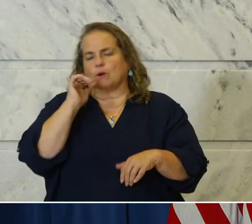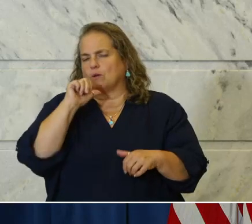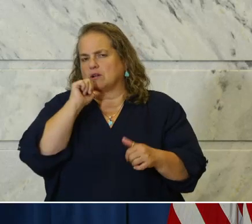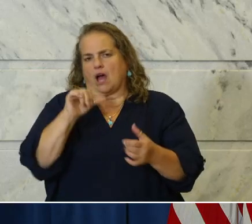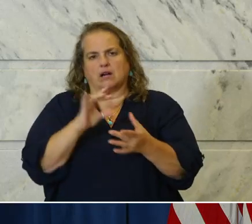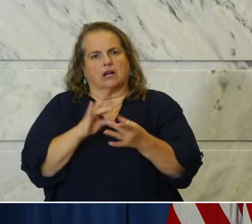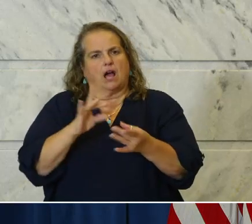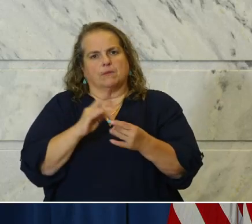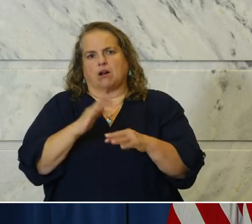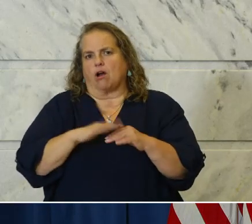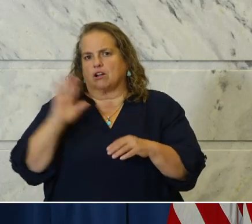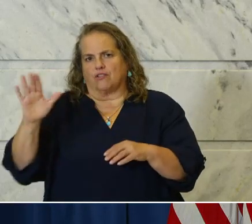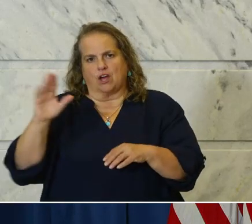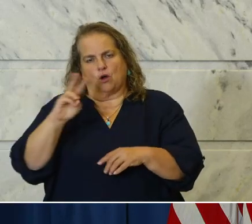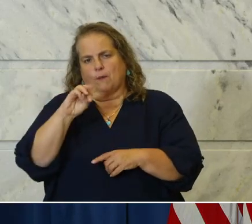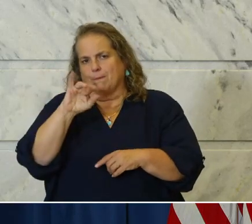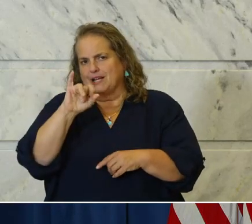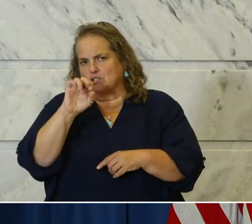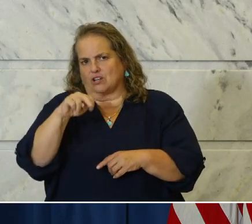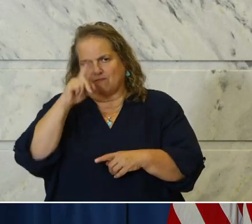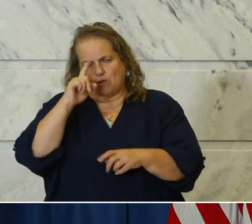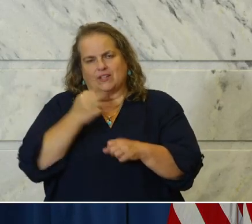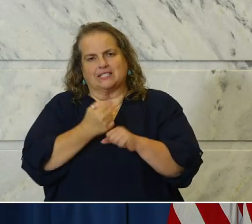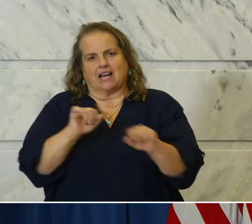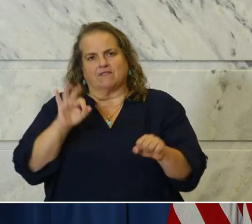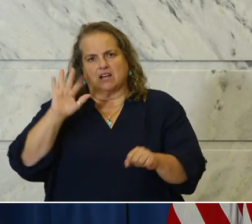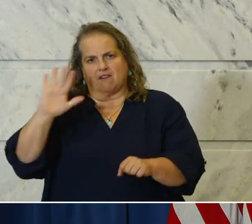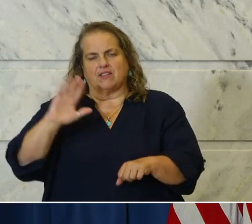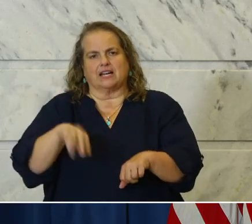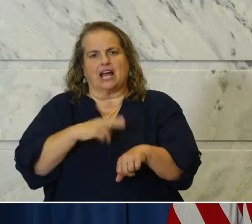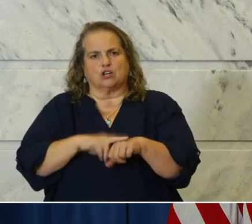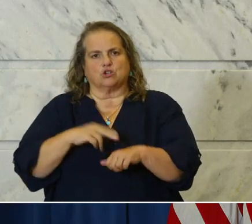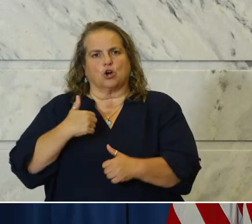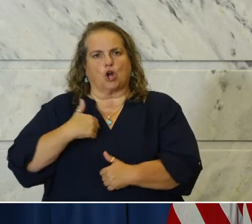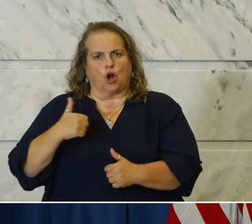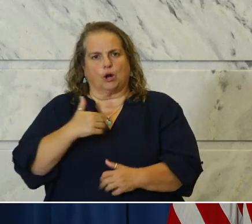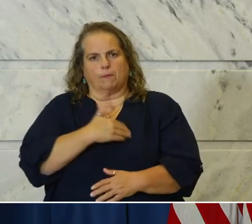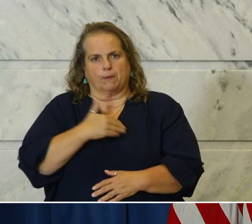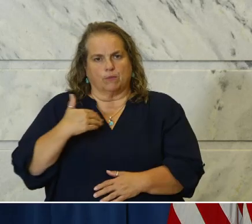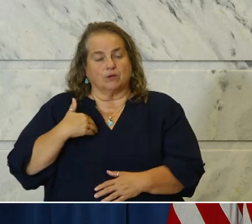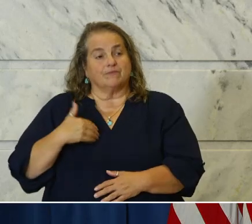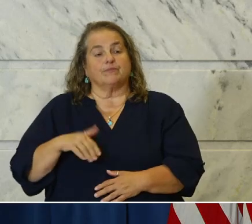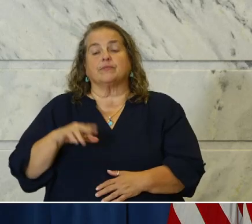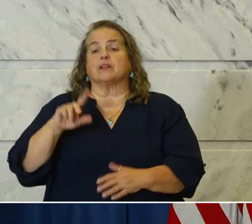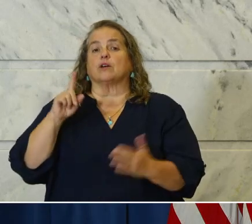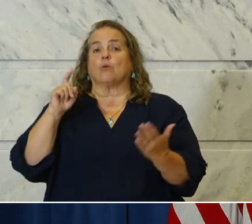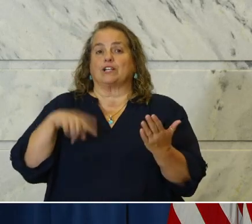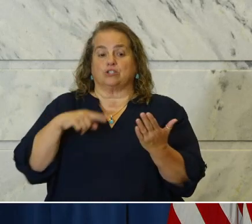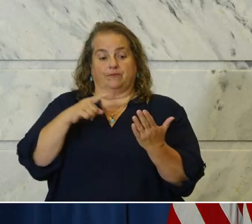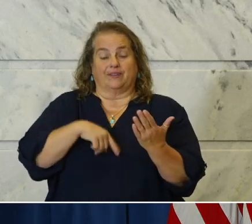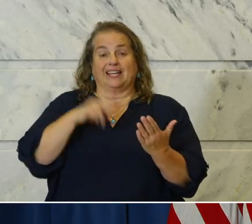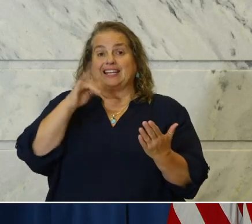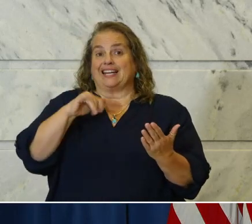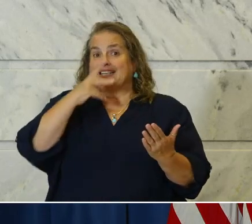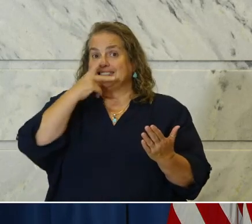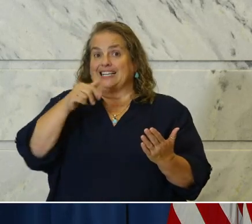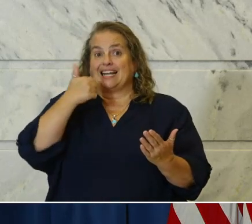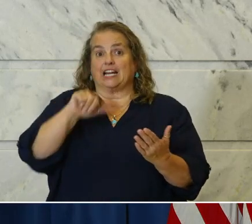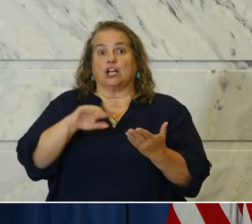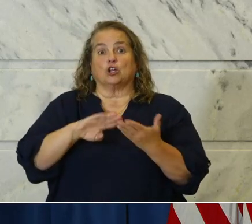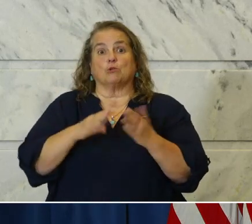the safety of those National Guard members. Is Kentucky seeing any signs of community spread, especially